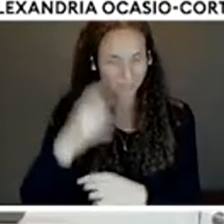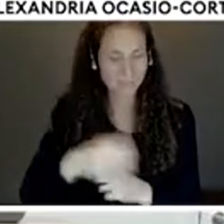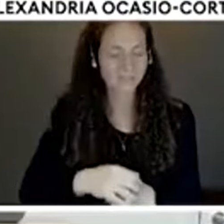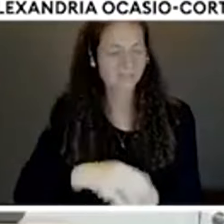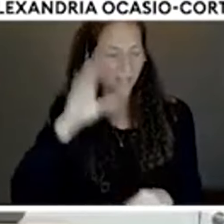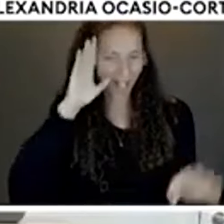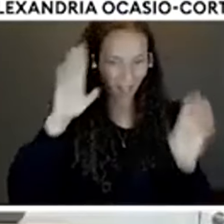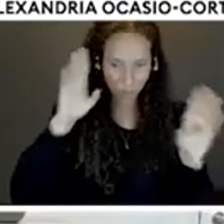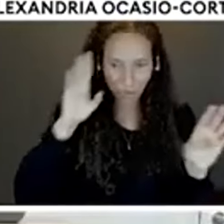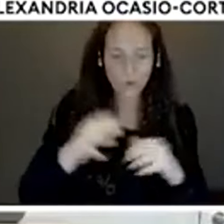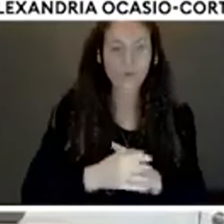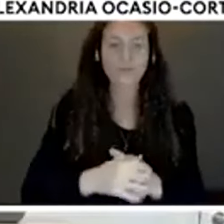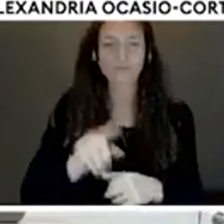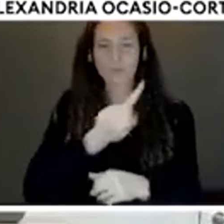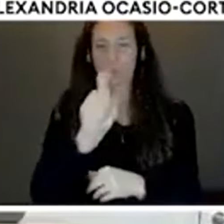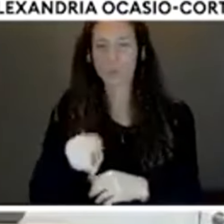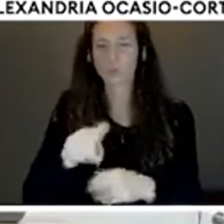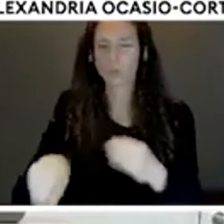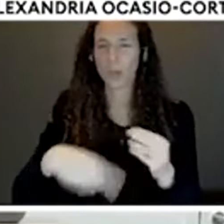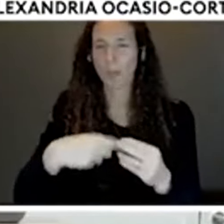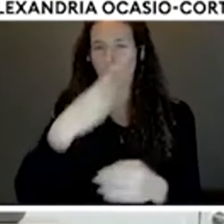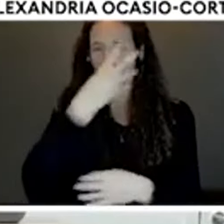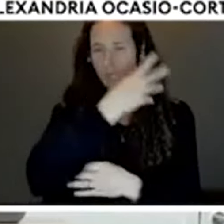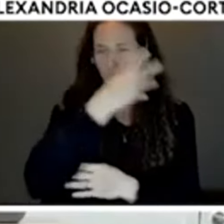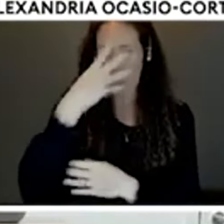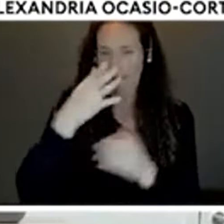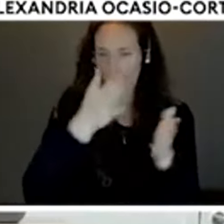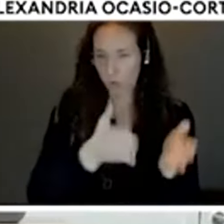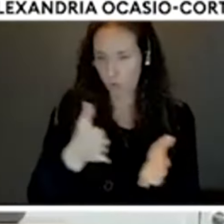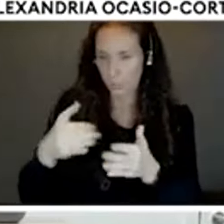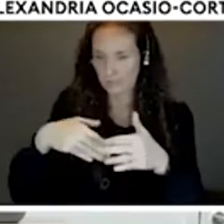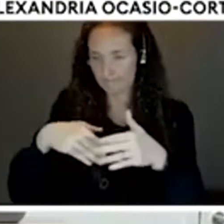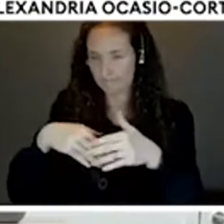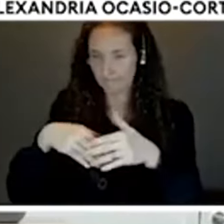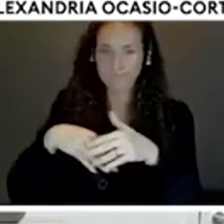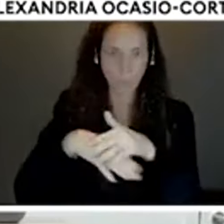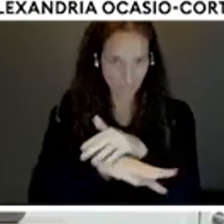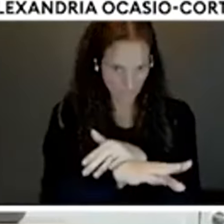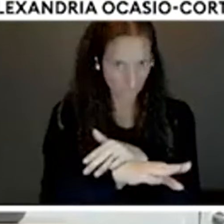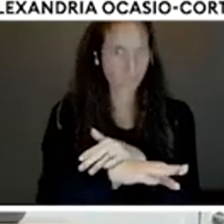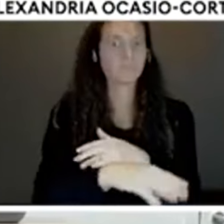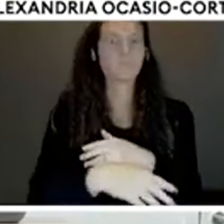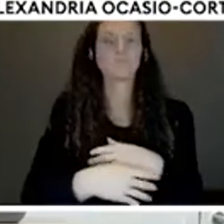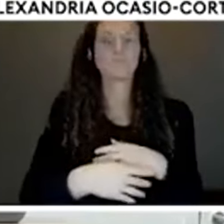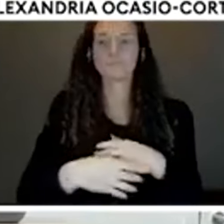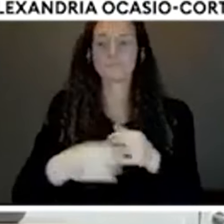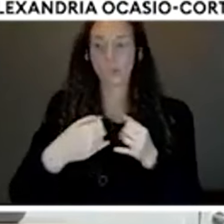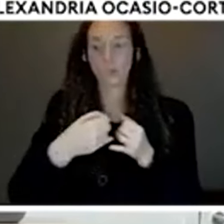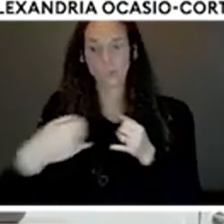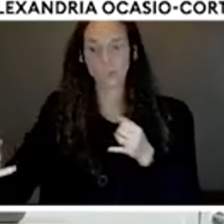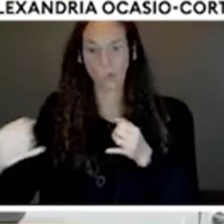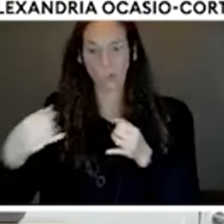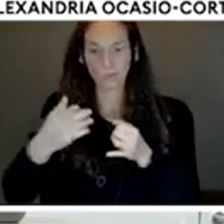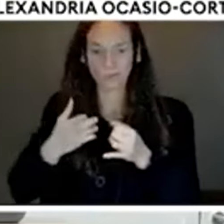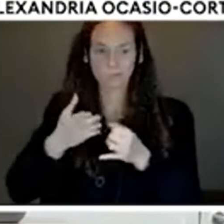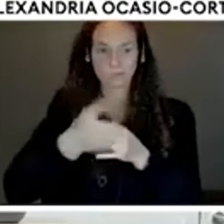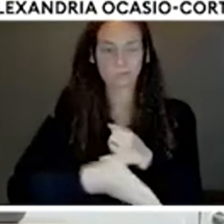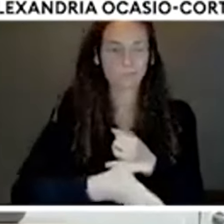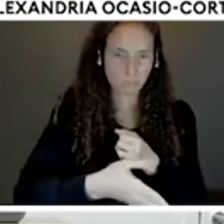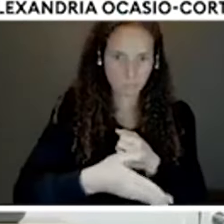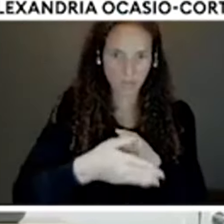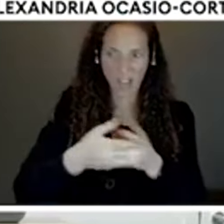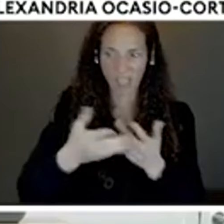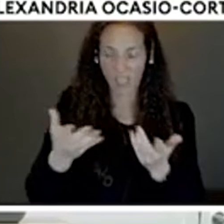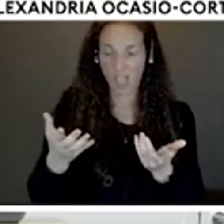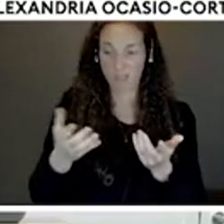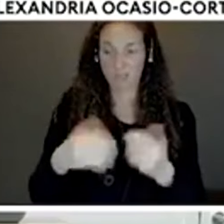immigrants coming across the border and being bused to not only New York, but other big states within the United